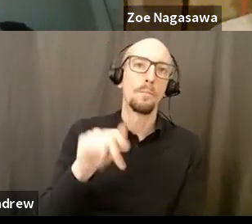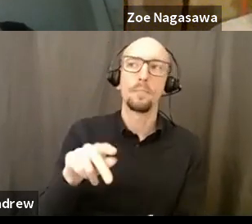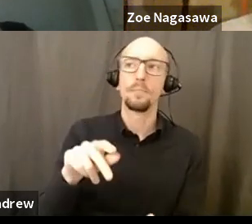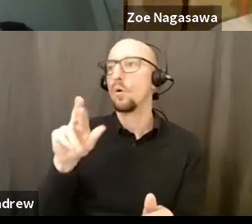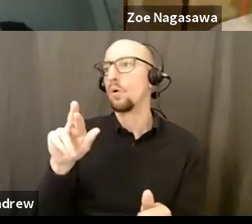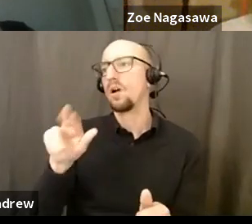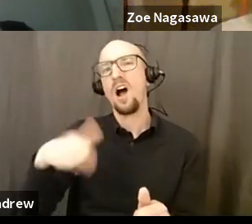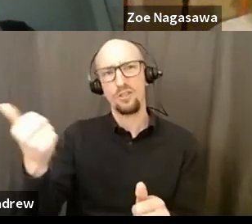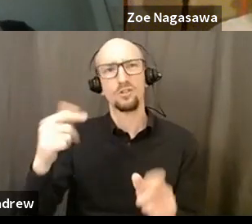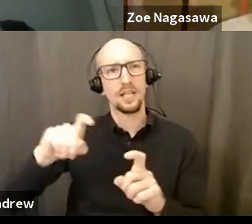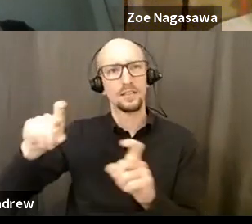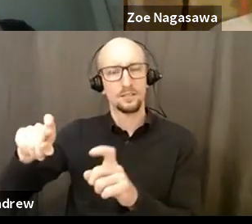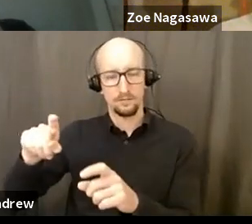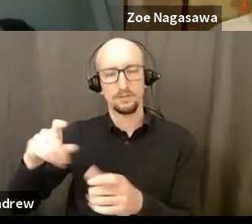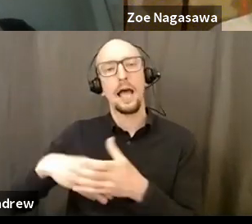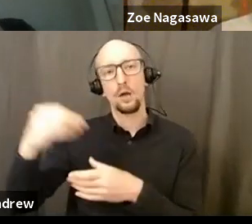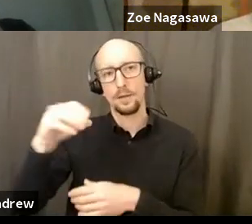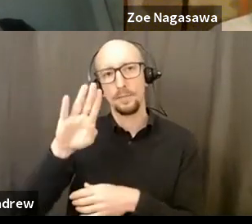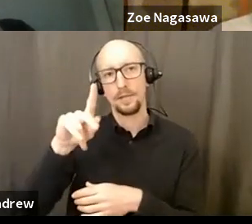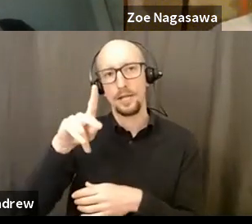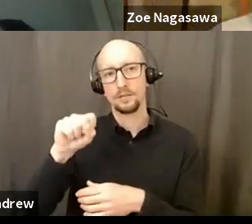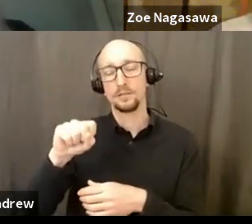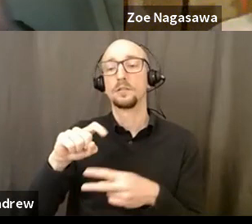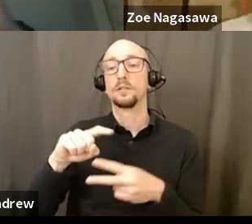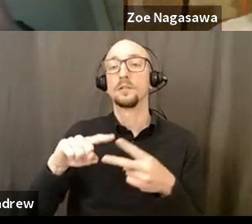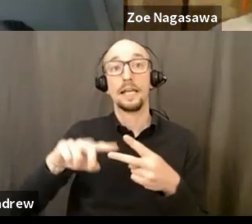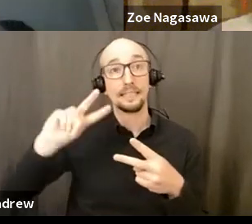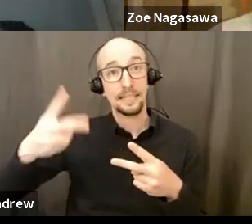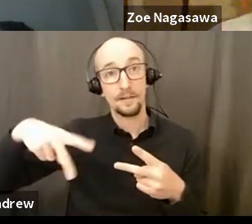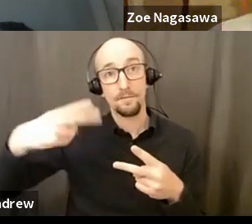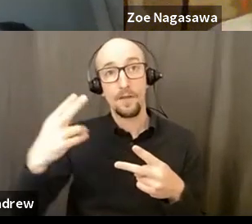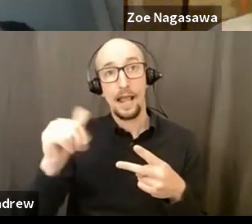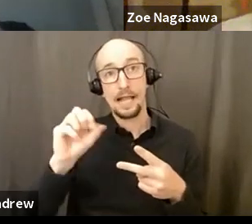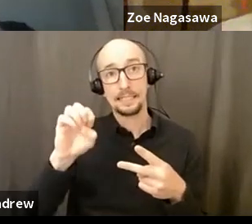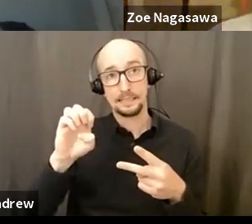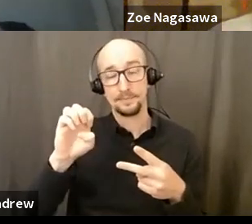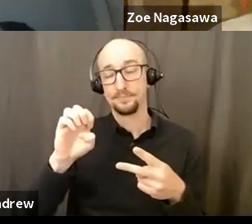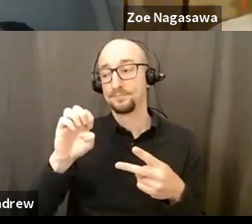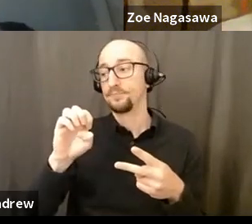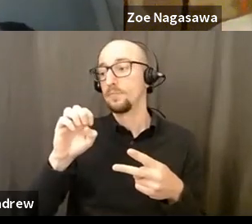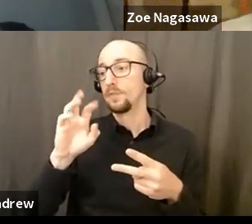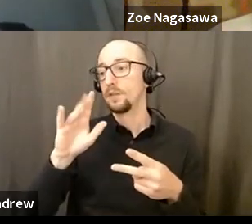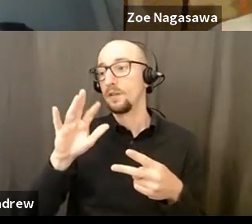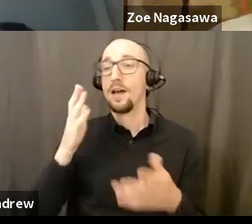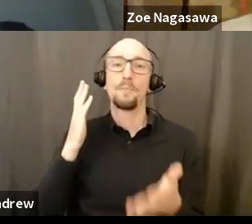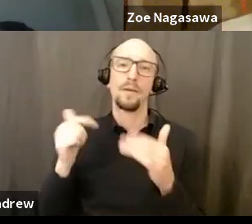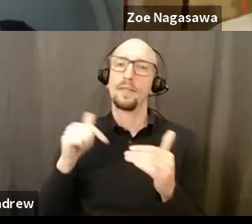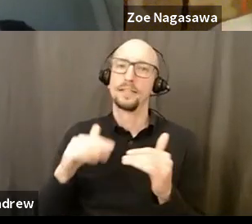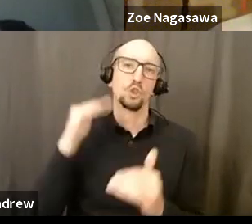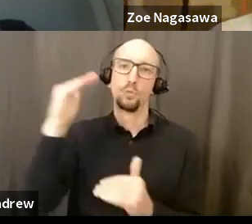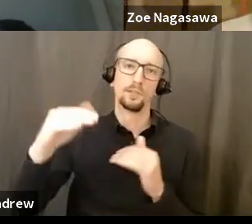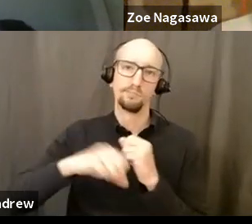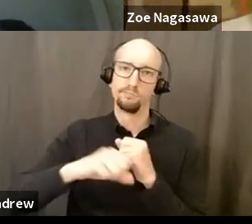outside of BPS. And then for the phase 2, maybe this is overkill, I don't